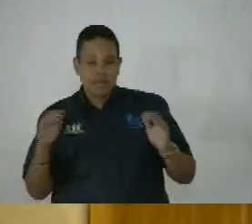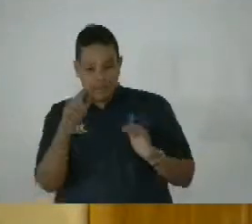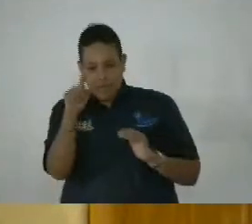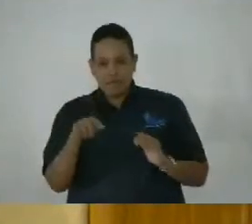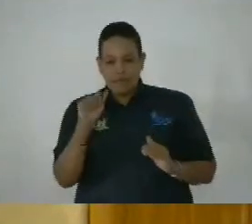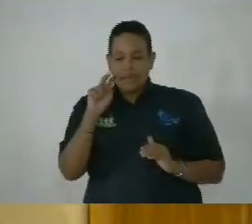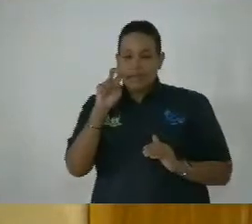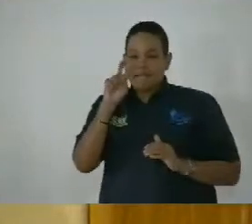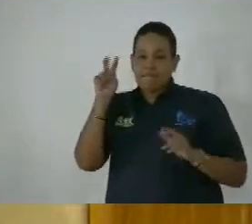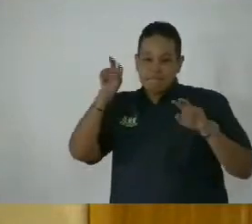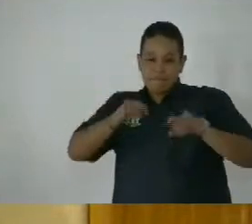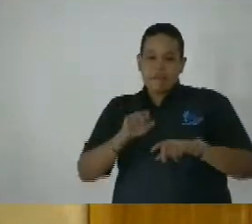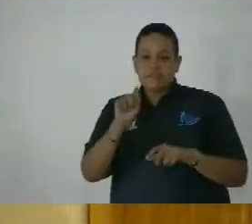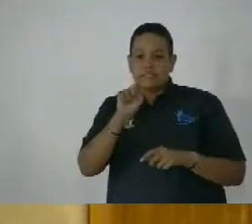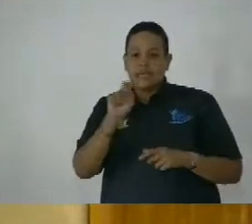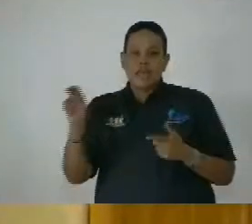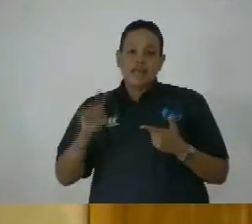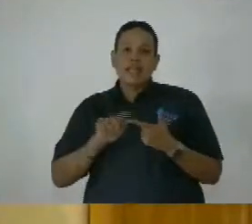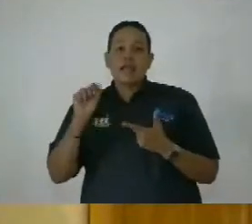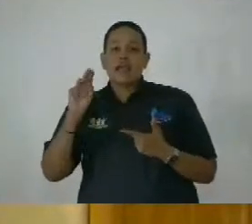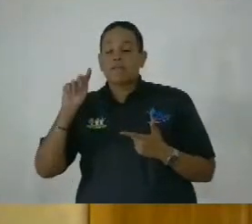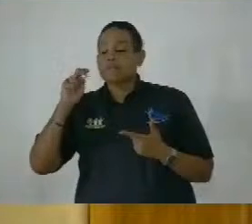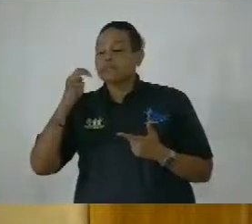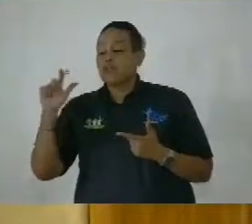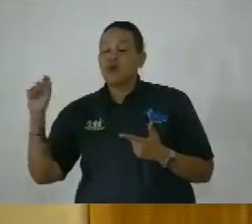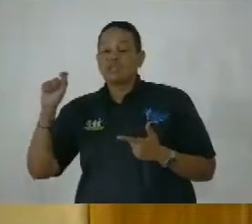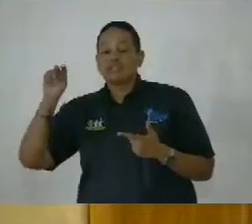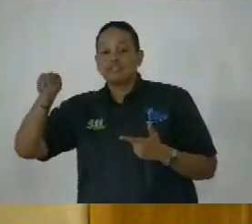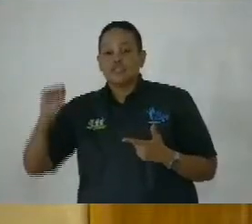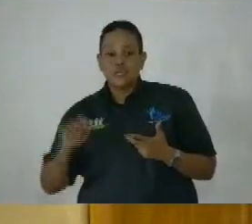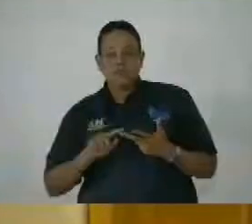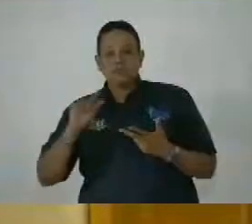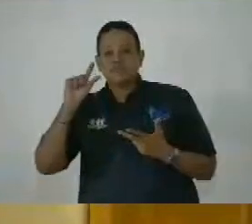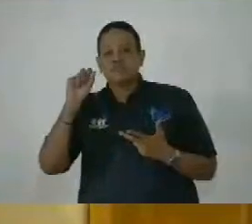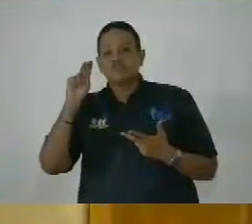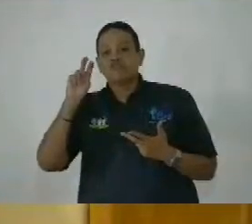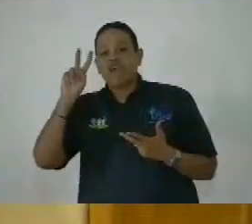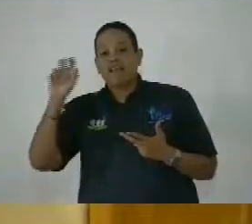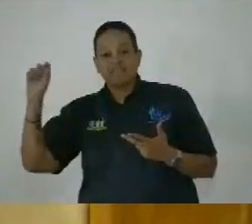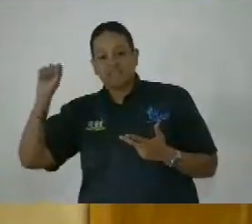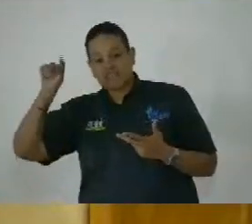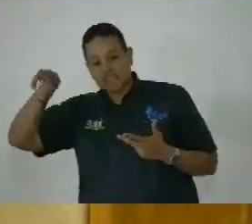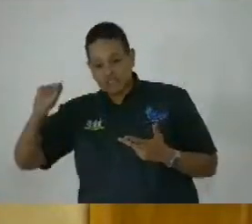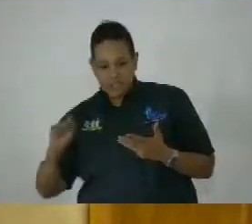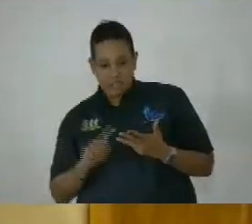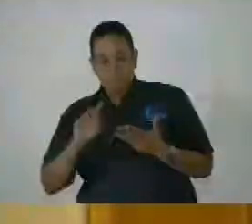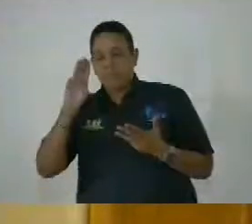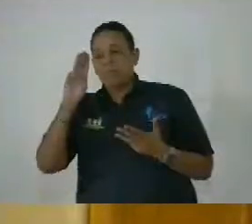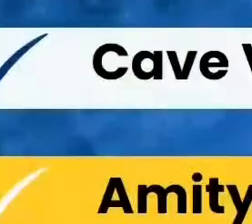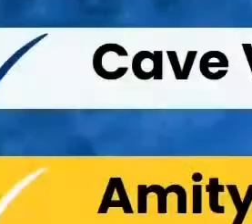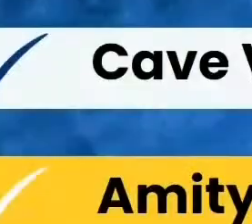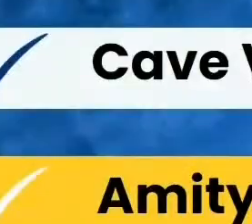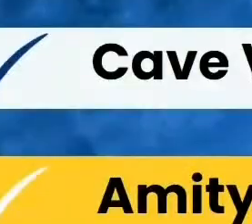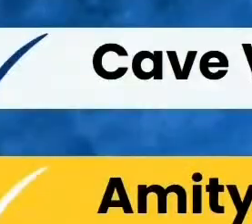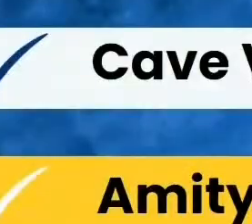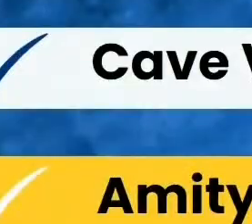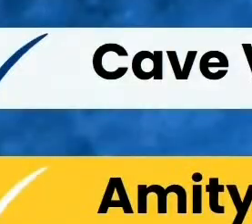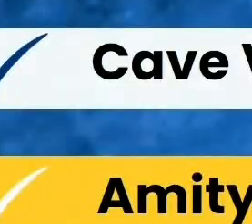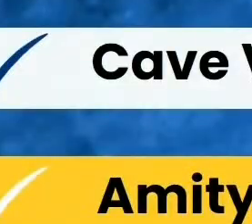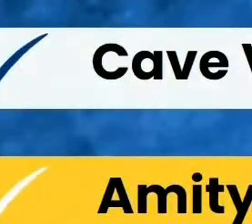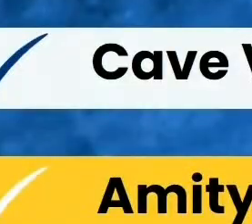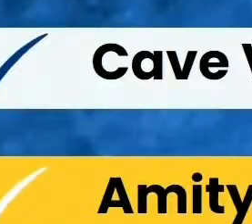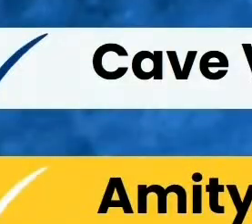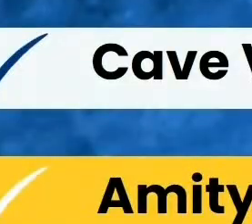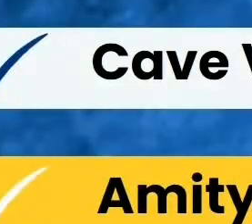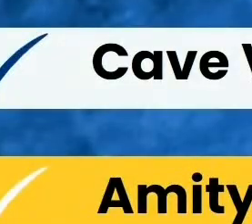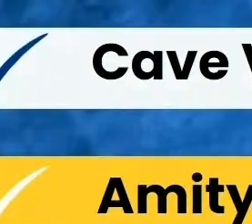K Valley in St. Anne, Amity Hall and Granville in St. James, Amity Hall and Granville in St. James, Bull Bay,